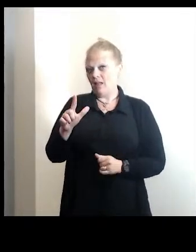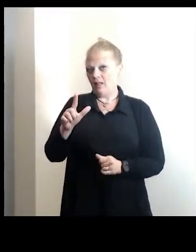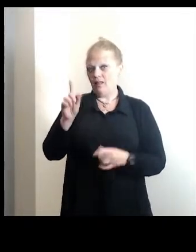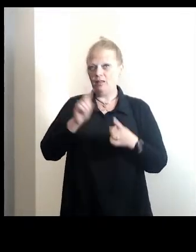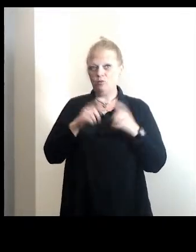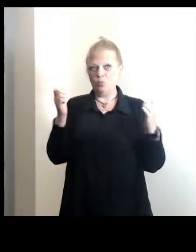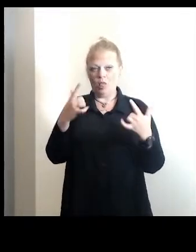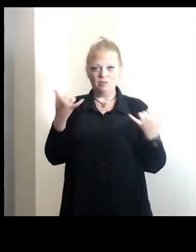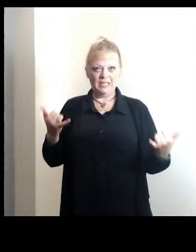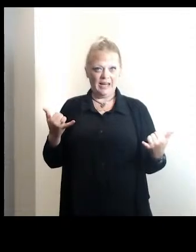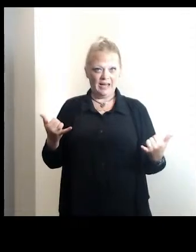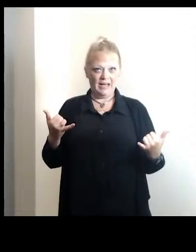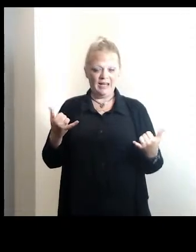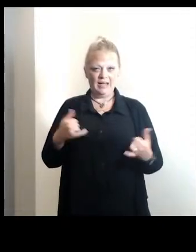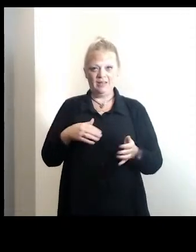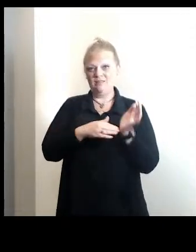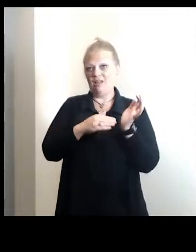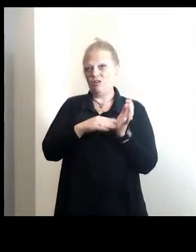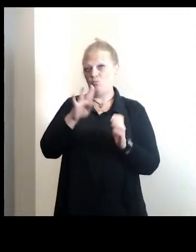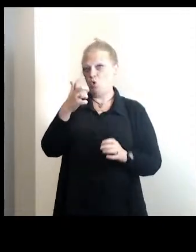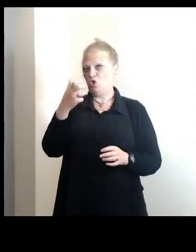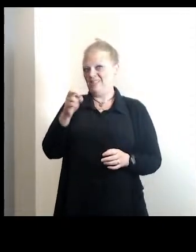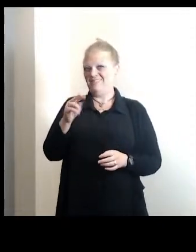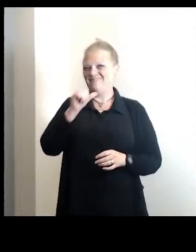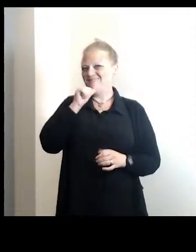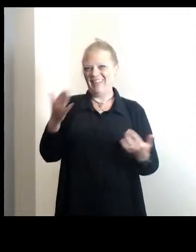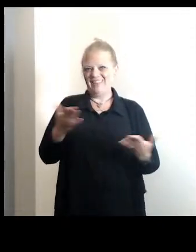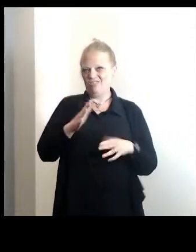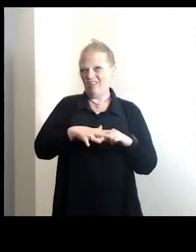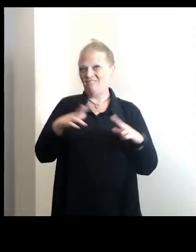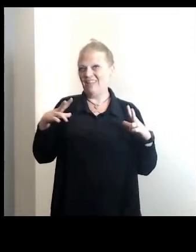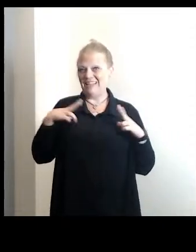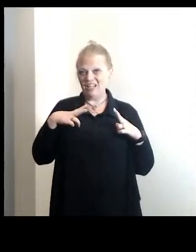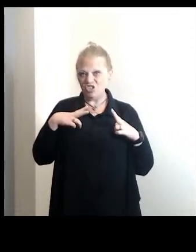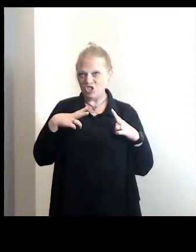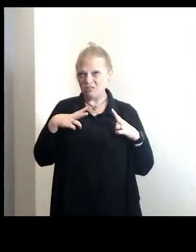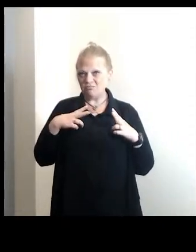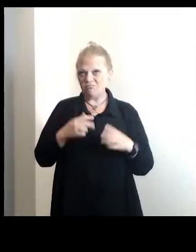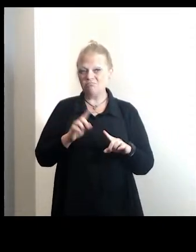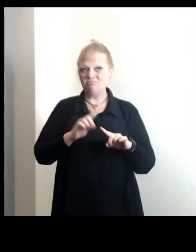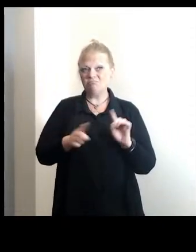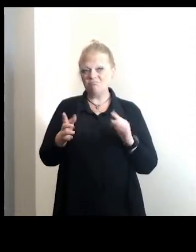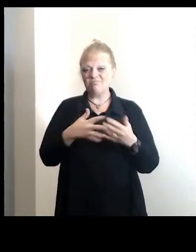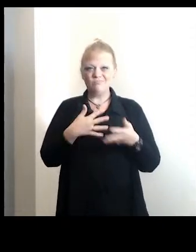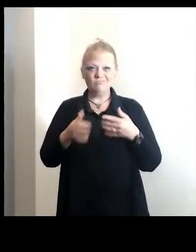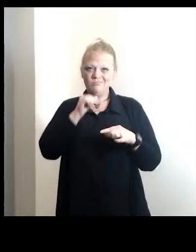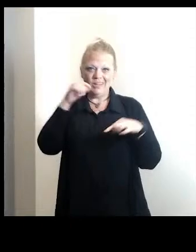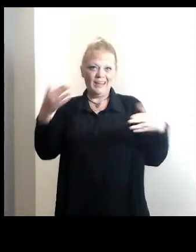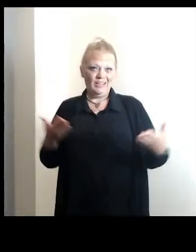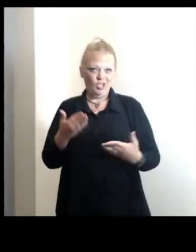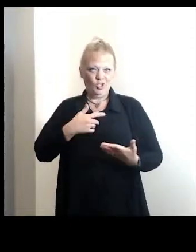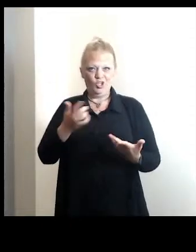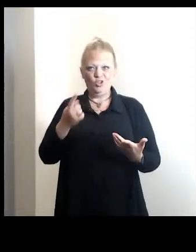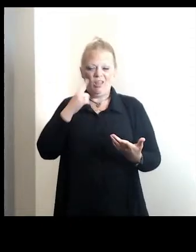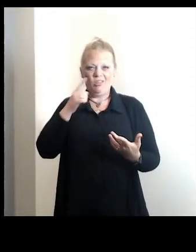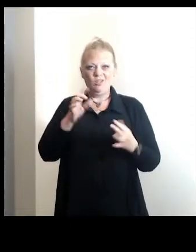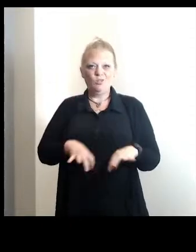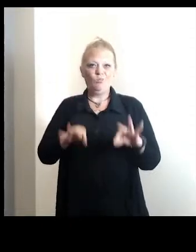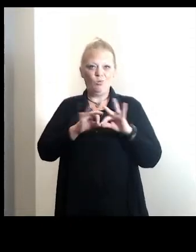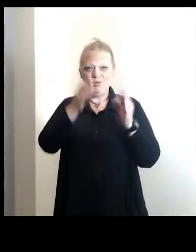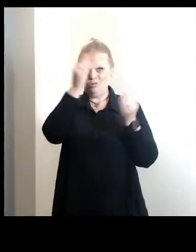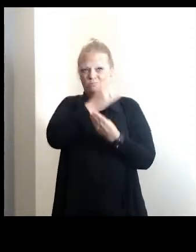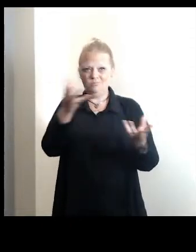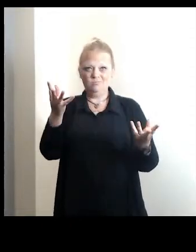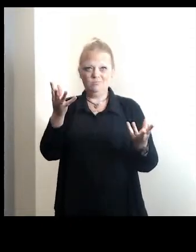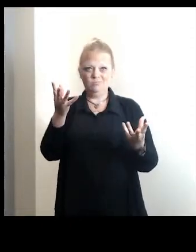to all today. Dr. Burstein is not here. She's actually on vacation. But even though she's not here, I felt it was important to provide some of this